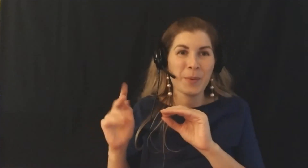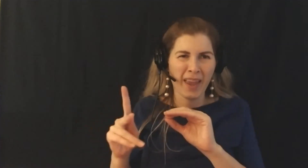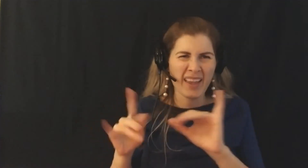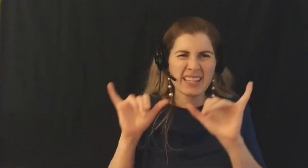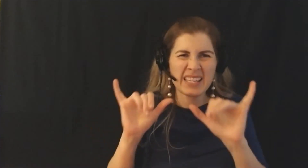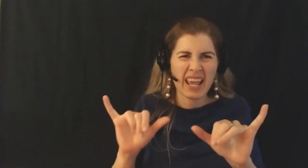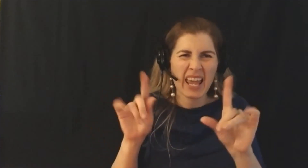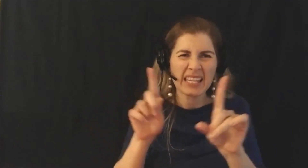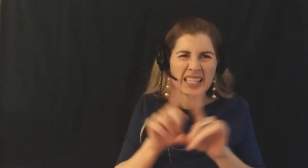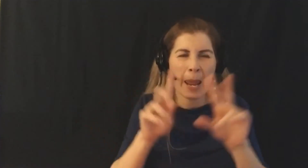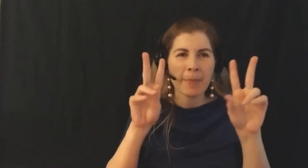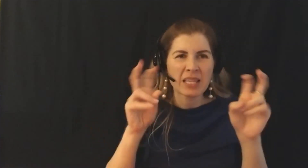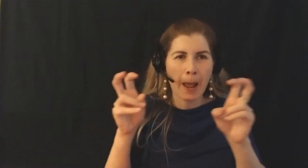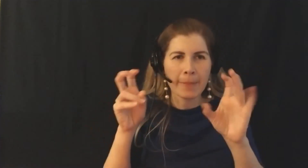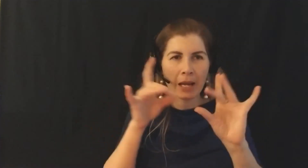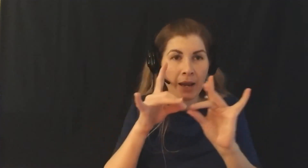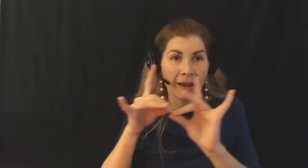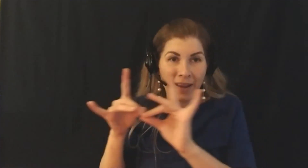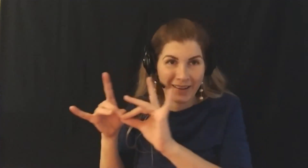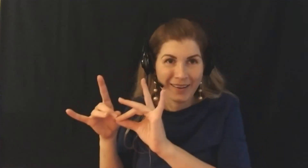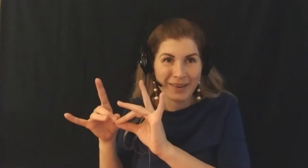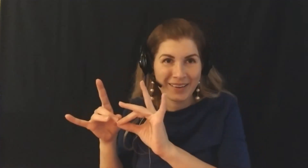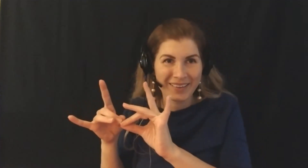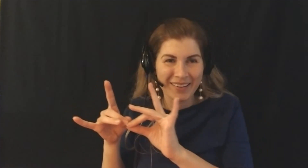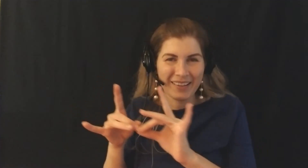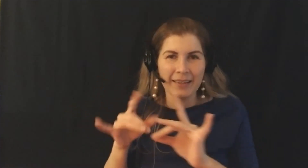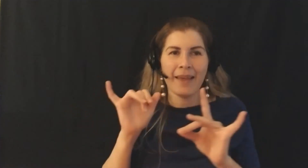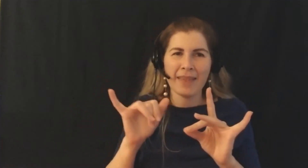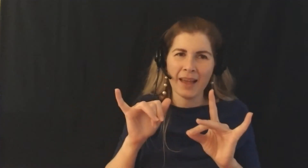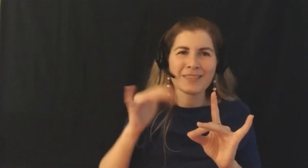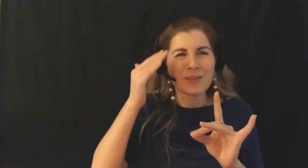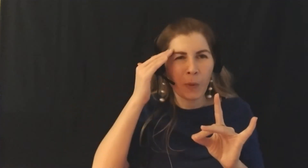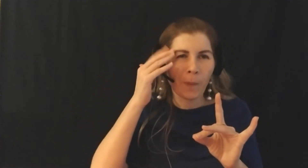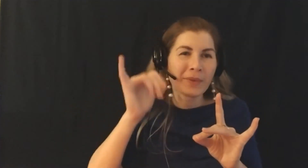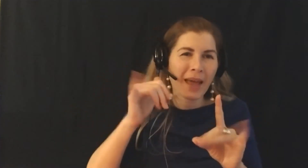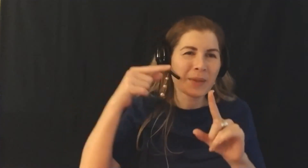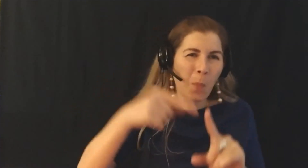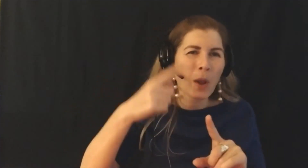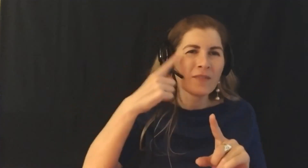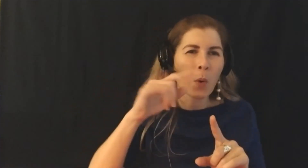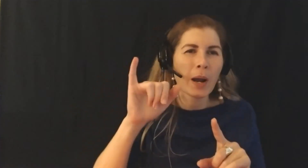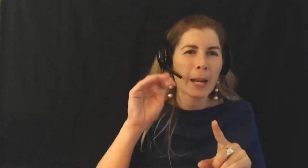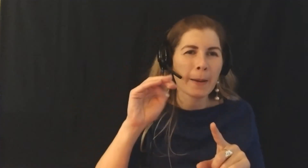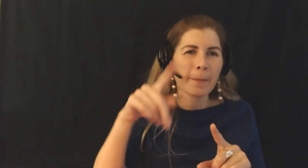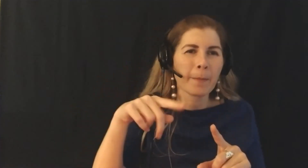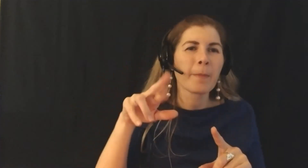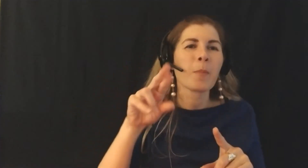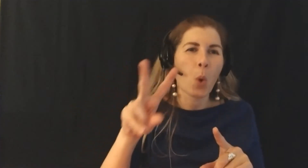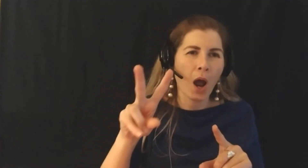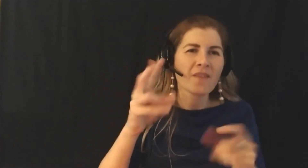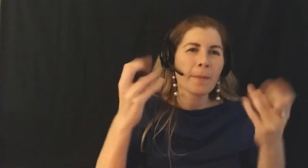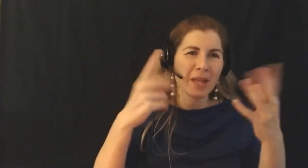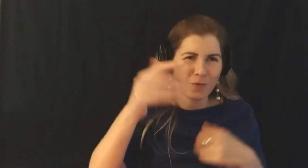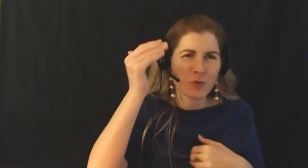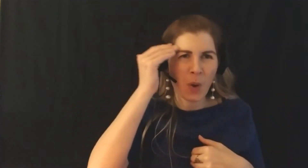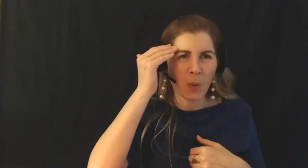topic and the same page. Yes, and, which is a core principle of improv that I'm sure a lot of you are familiar with, kind of accepting